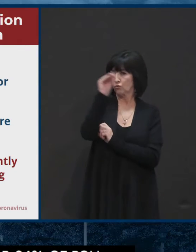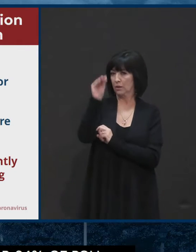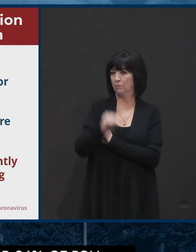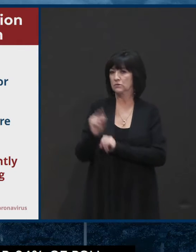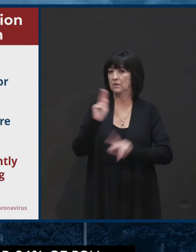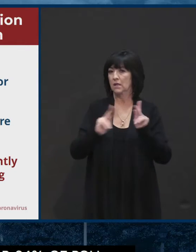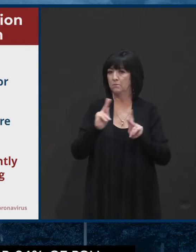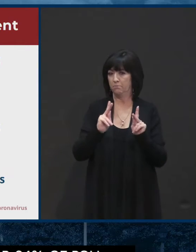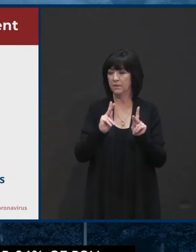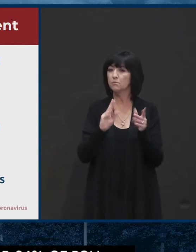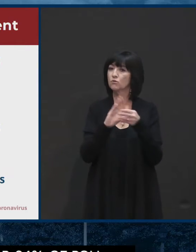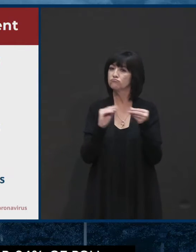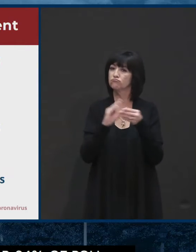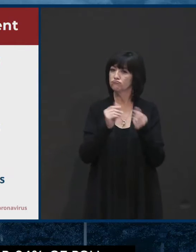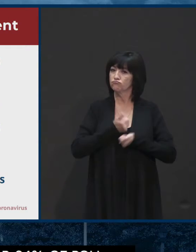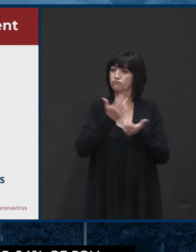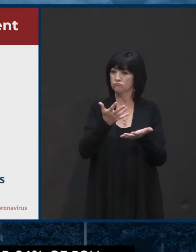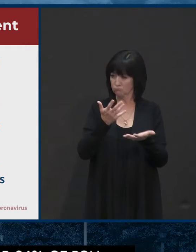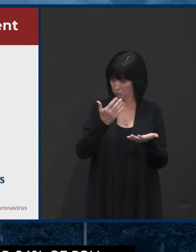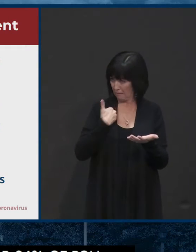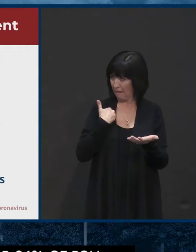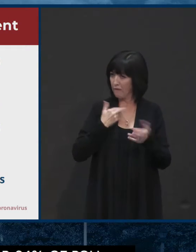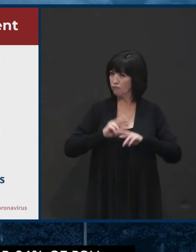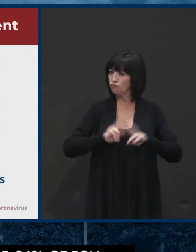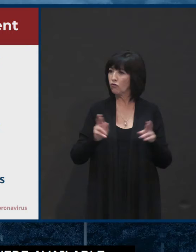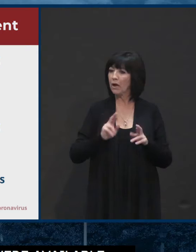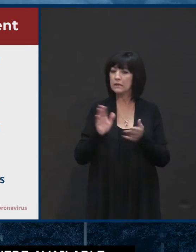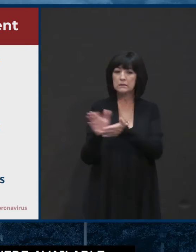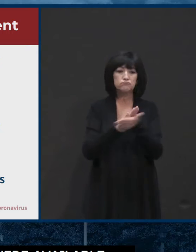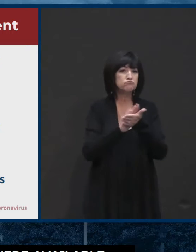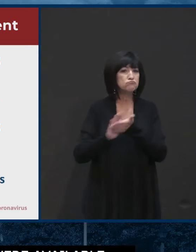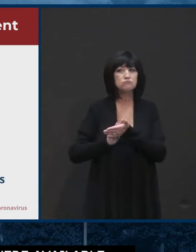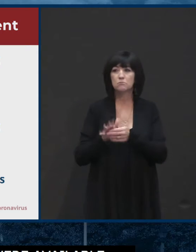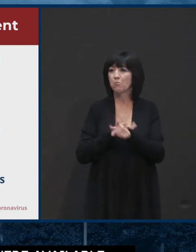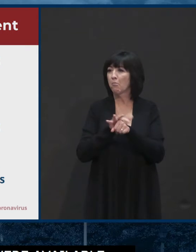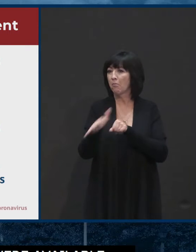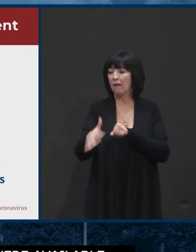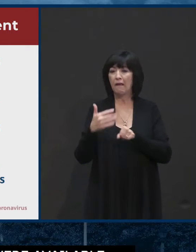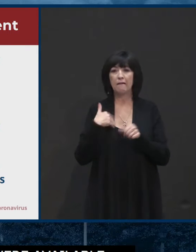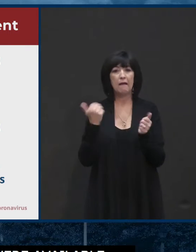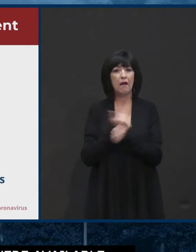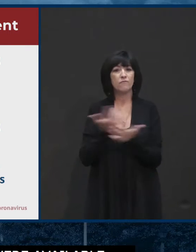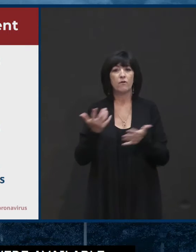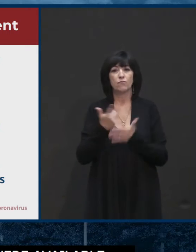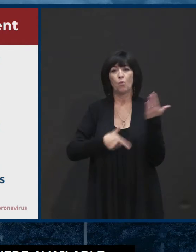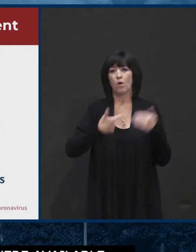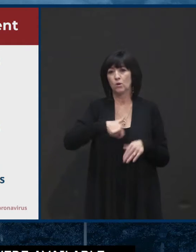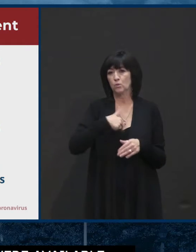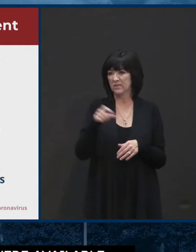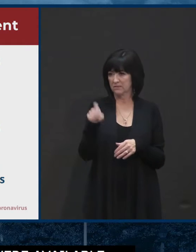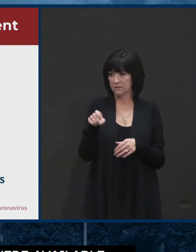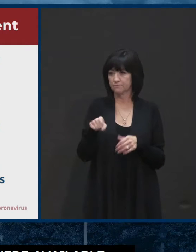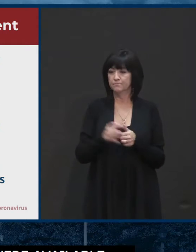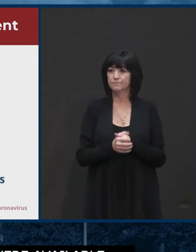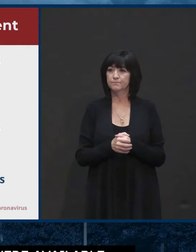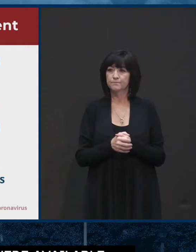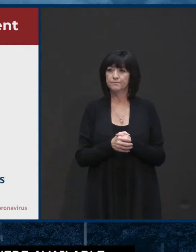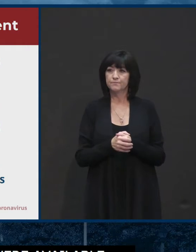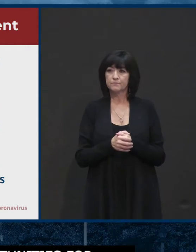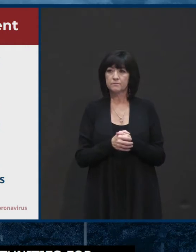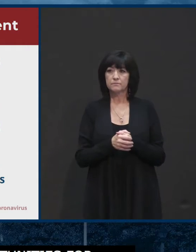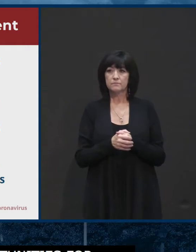On the next slide, some of the opportunities for improvement, which is why these studies are done. It